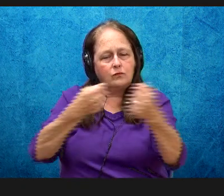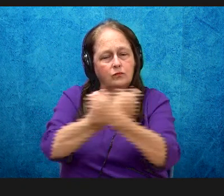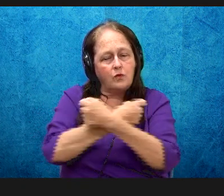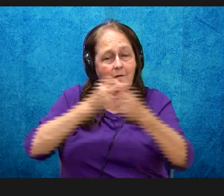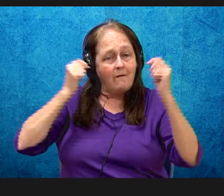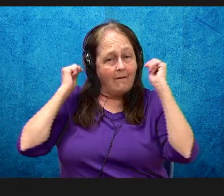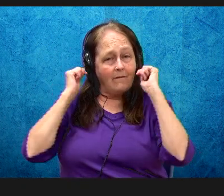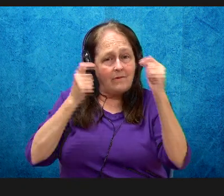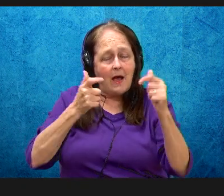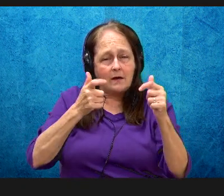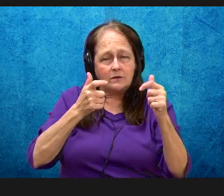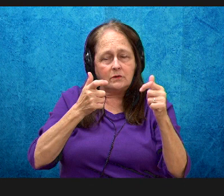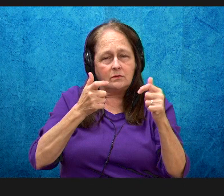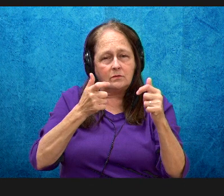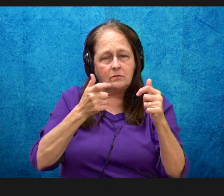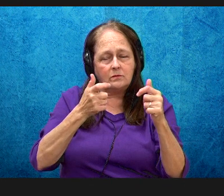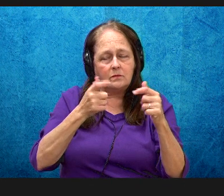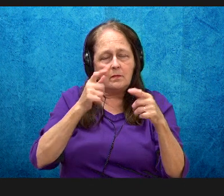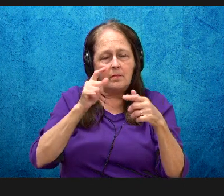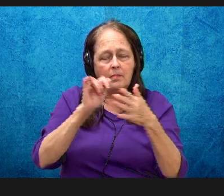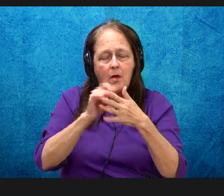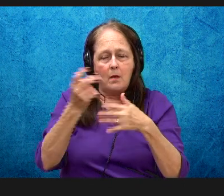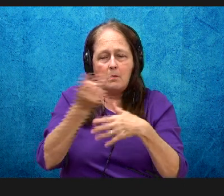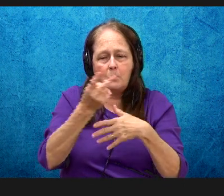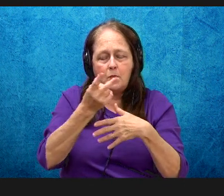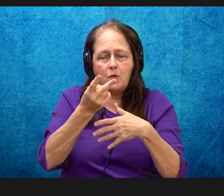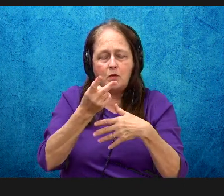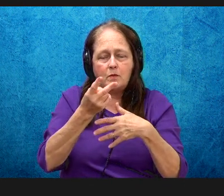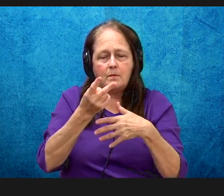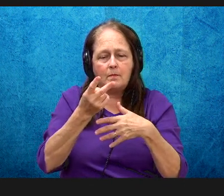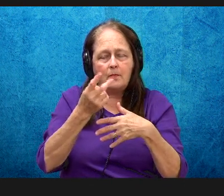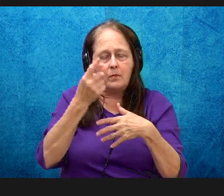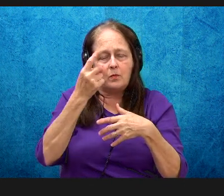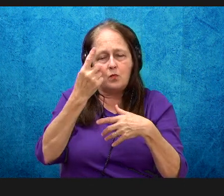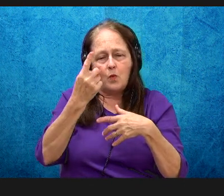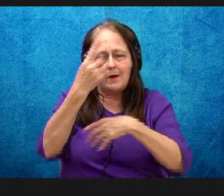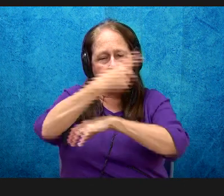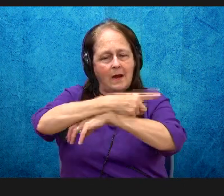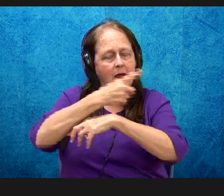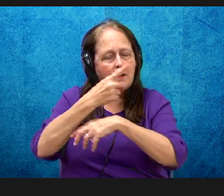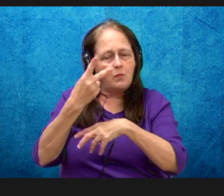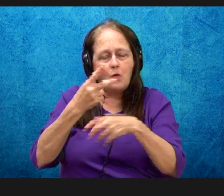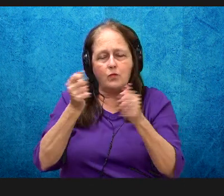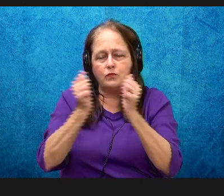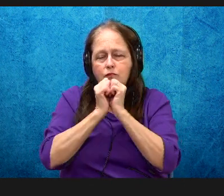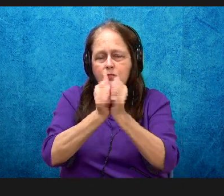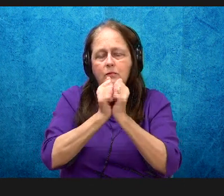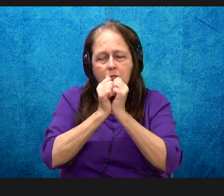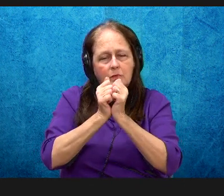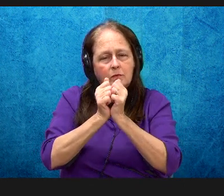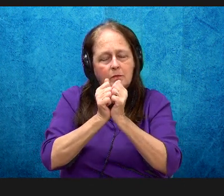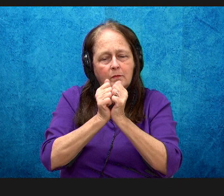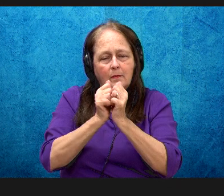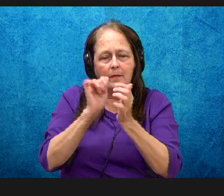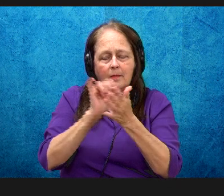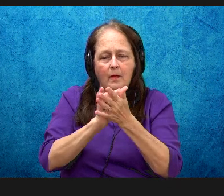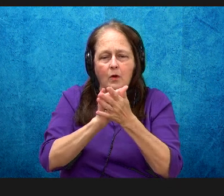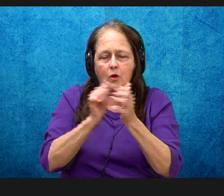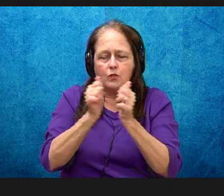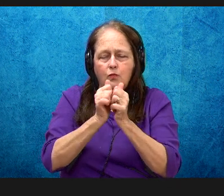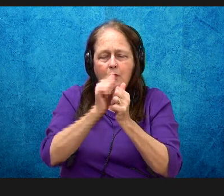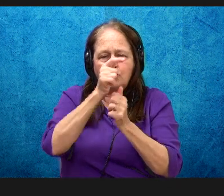pretty quick. The couple hasn't been apart for more than a day. That means they're